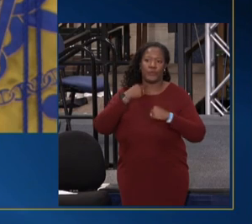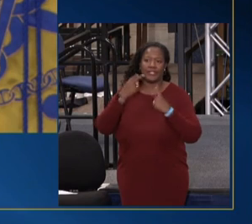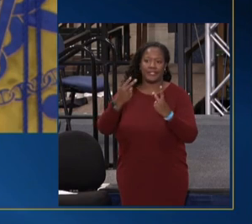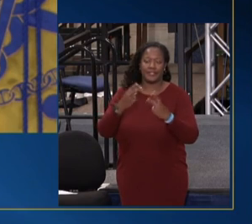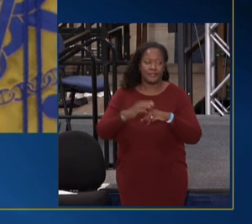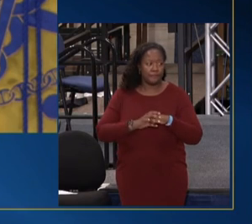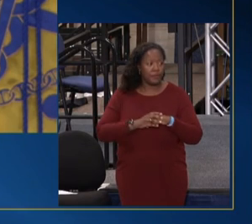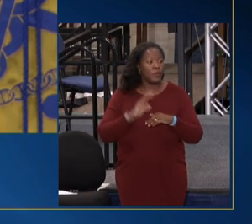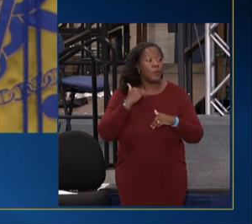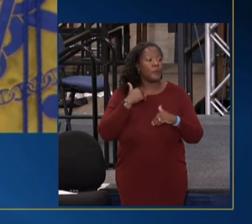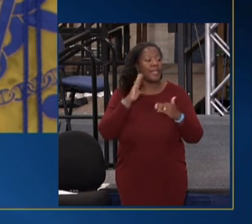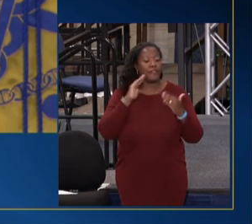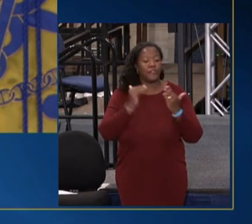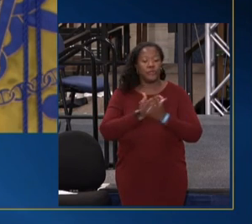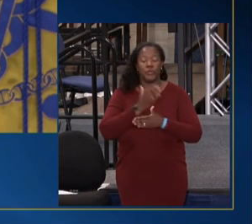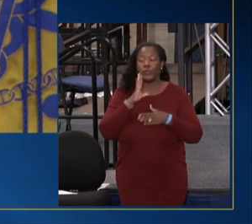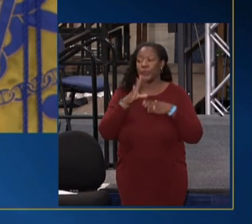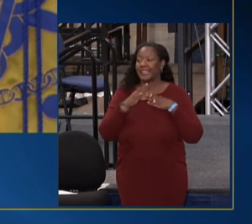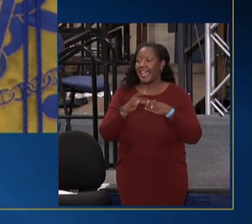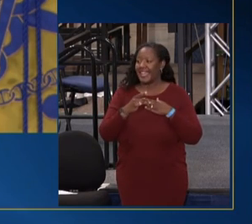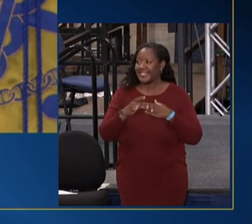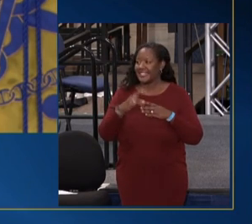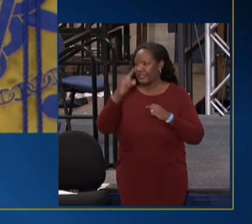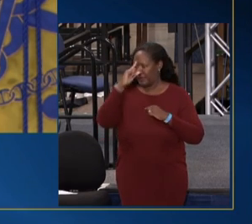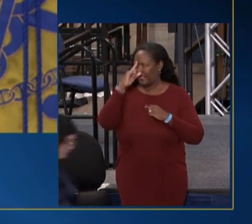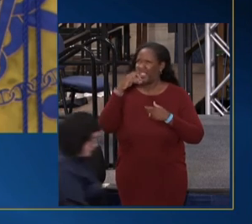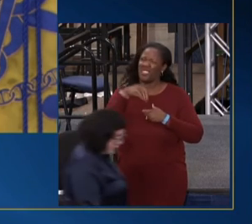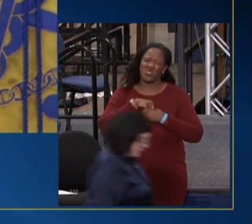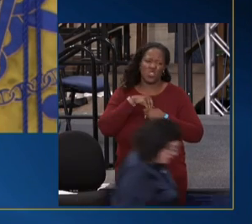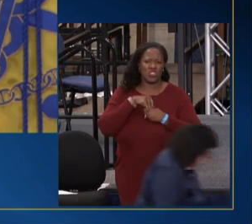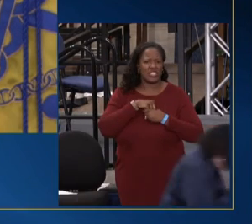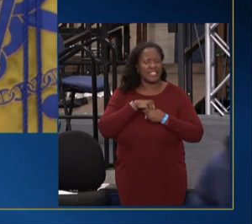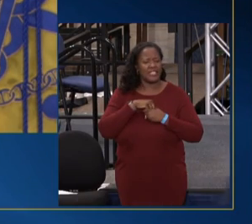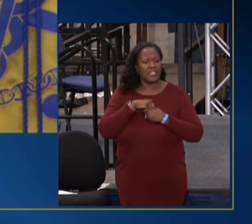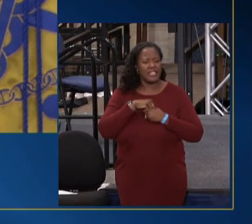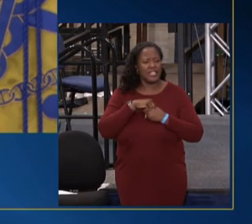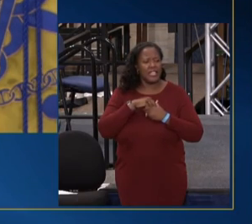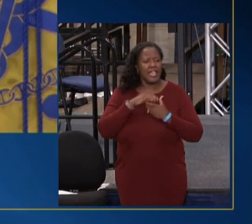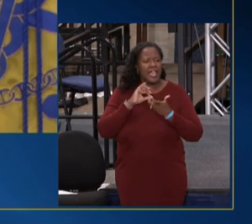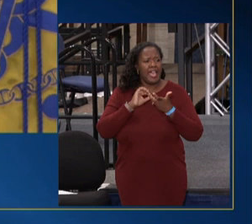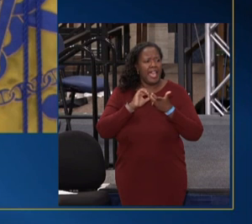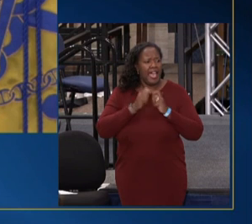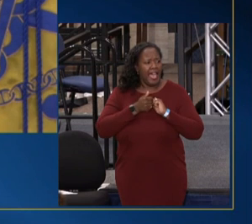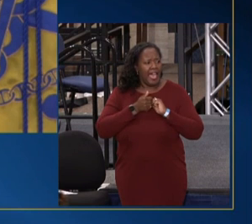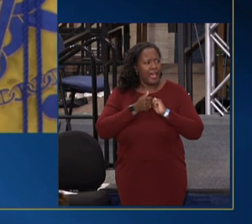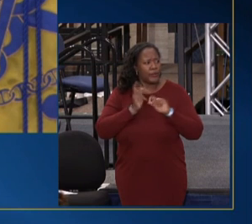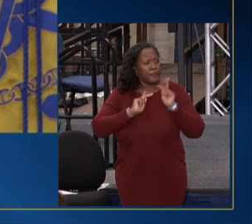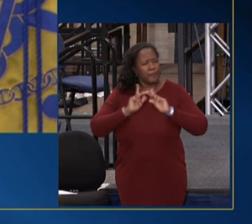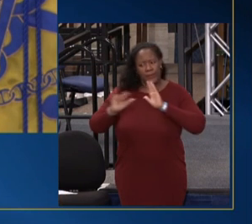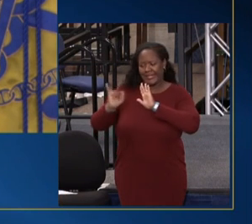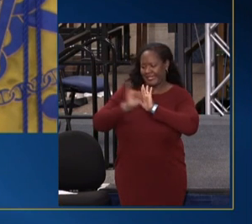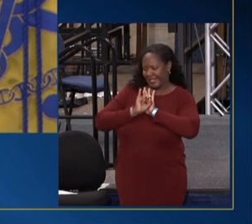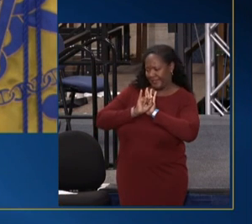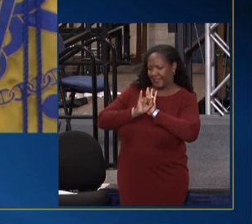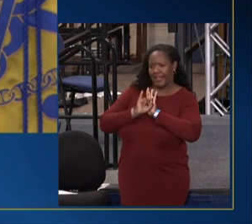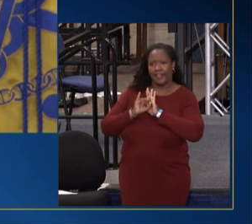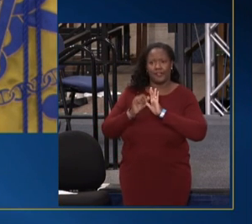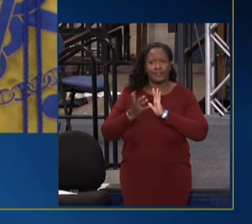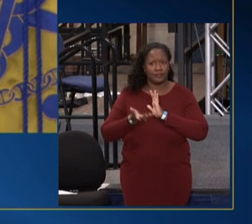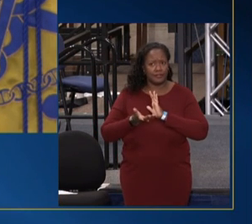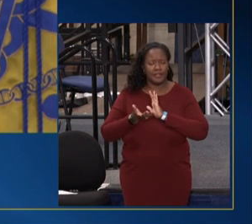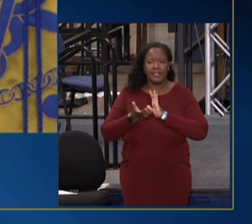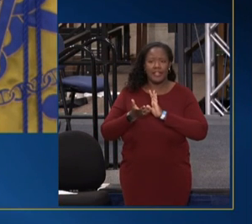again, thinking about our enterprise internally. We have new guidance on gender identity,